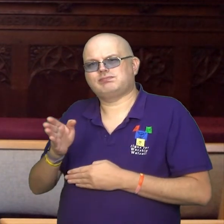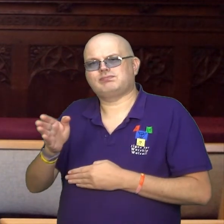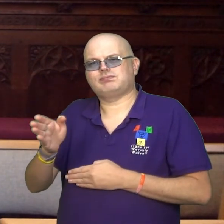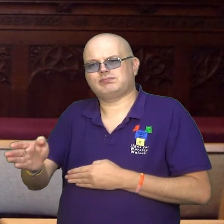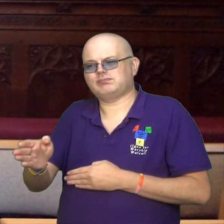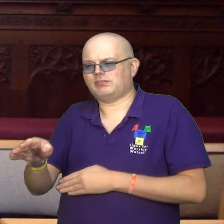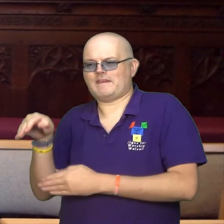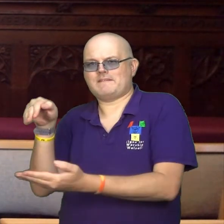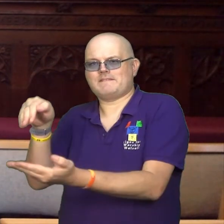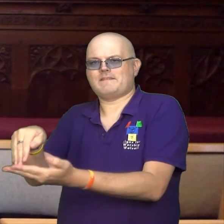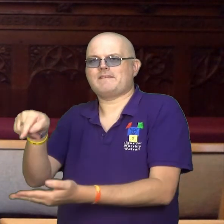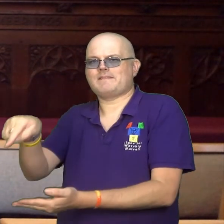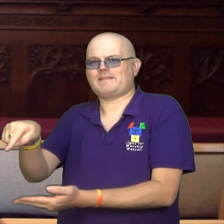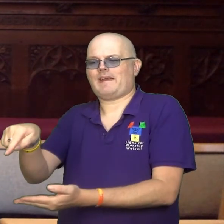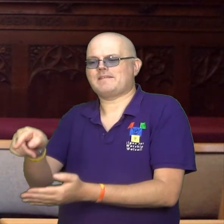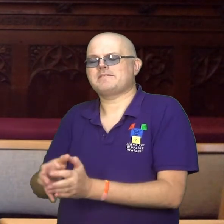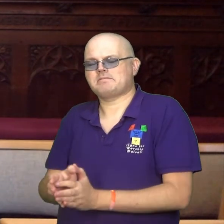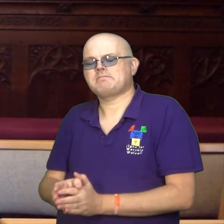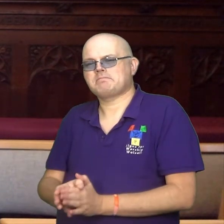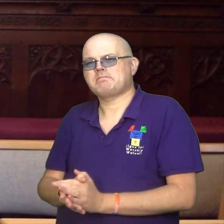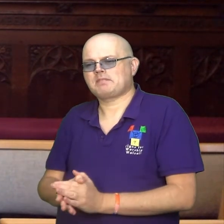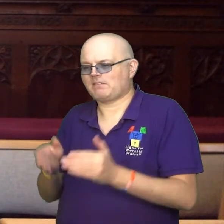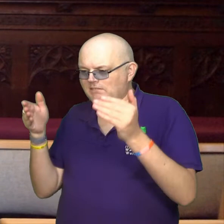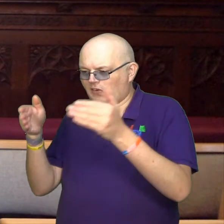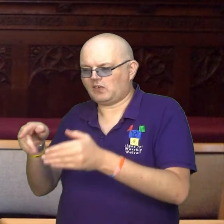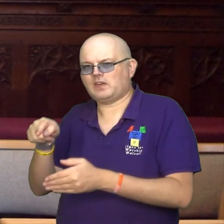journey and the destination.